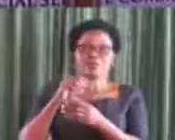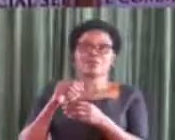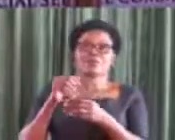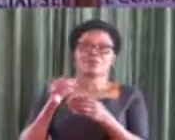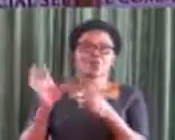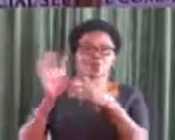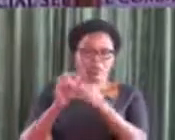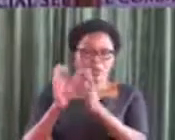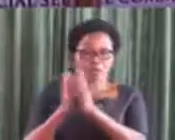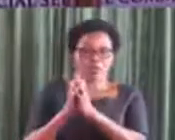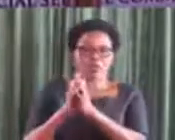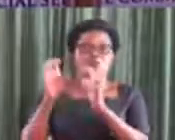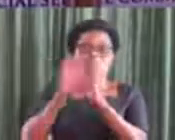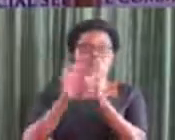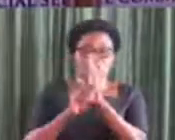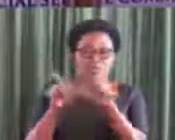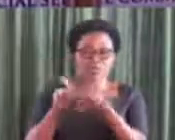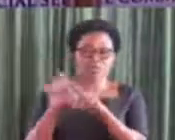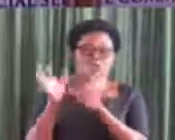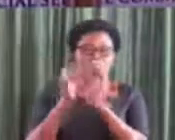Constitution.